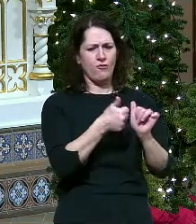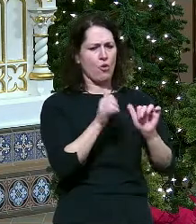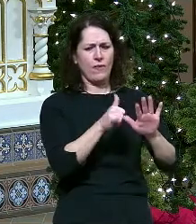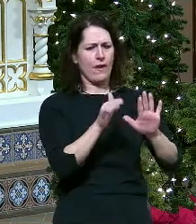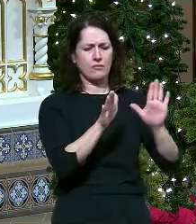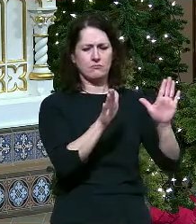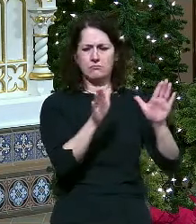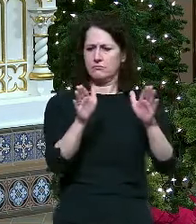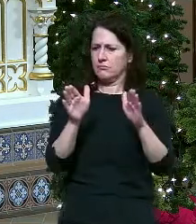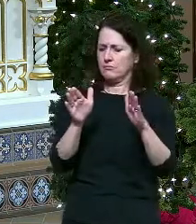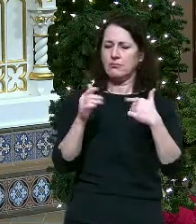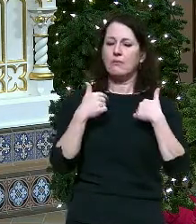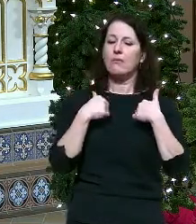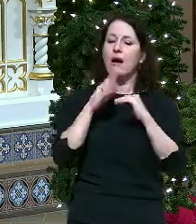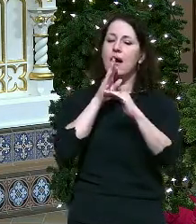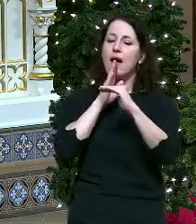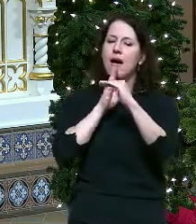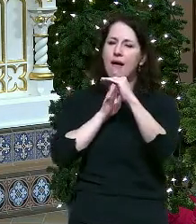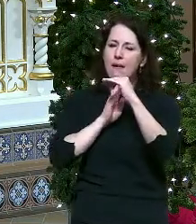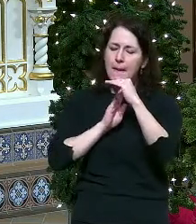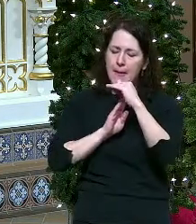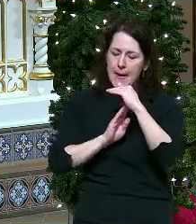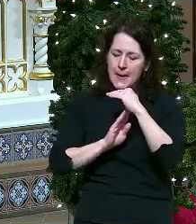But then to humbly